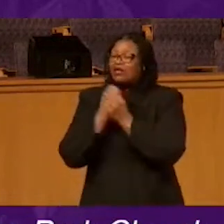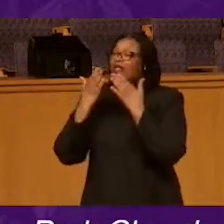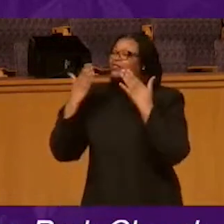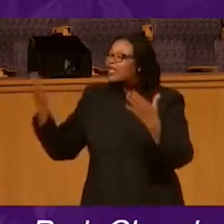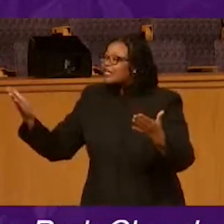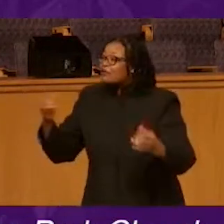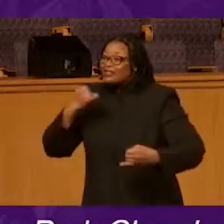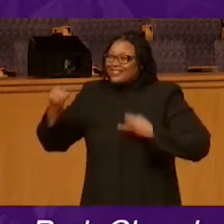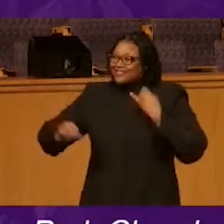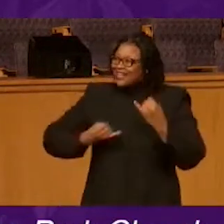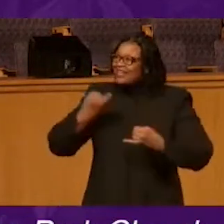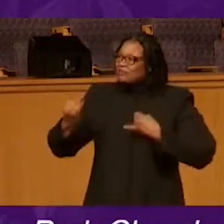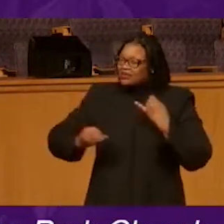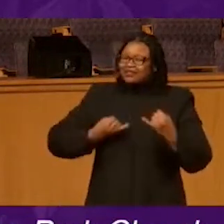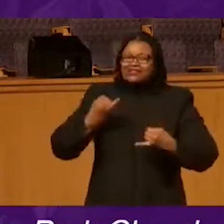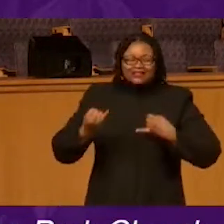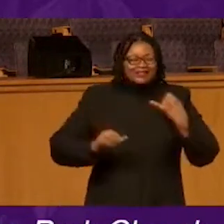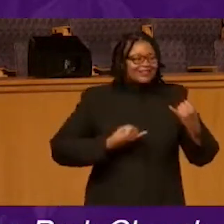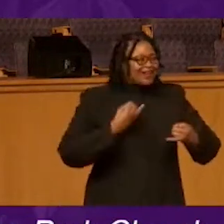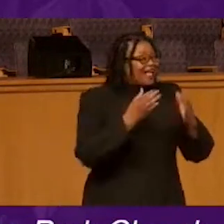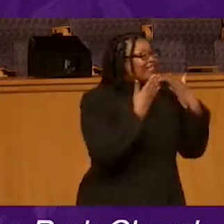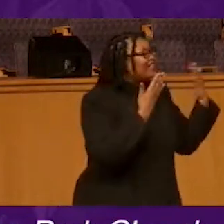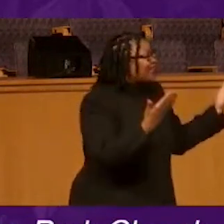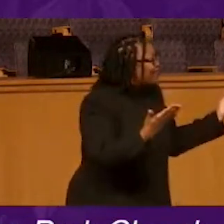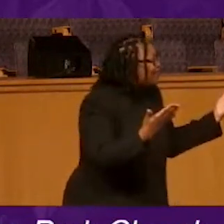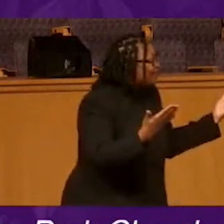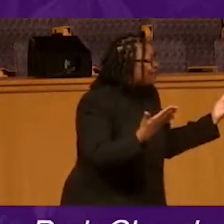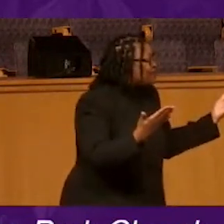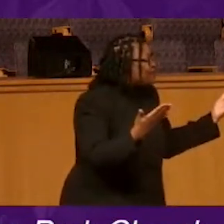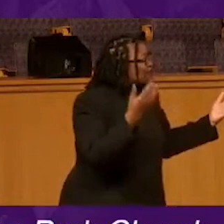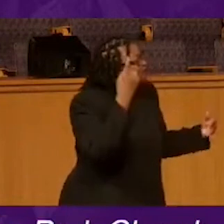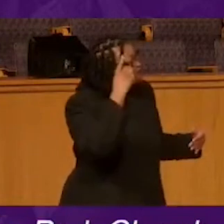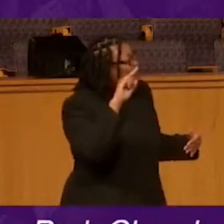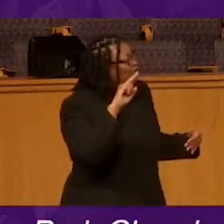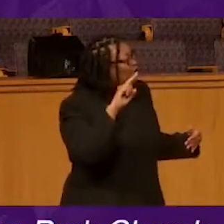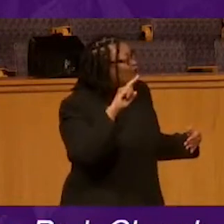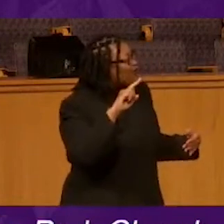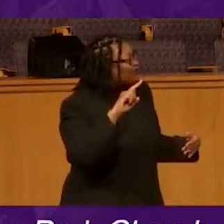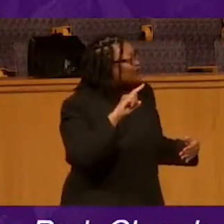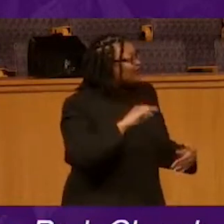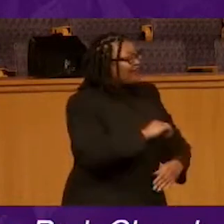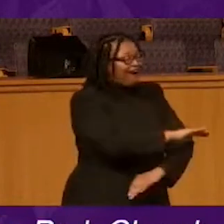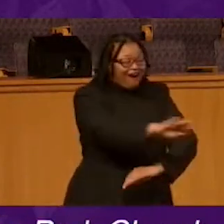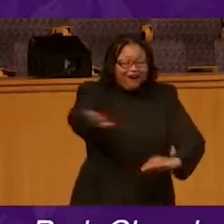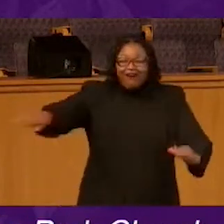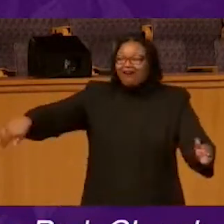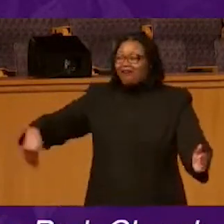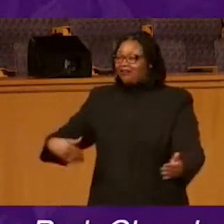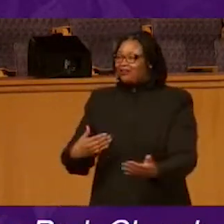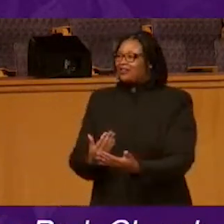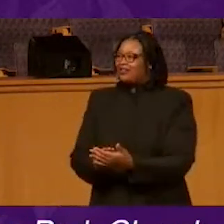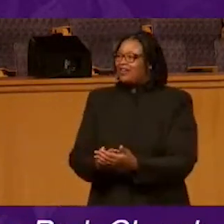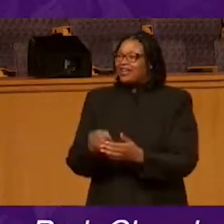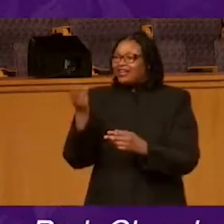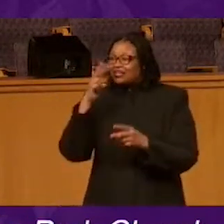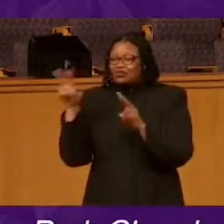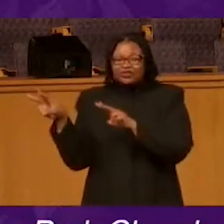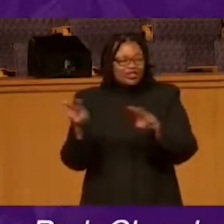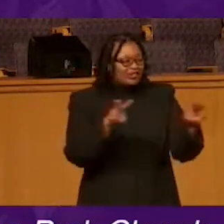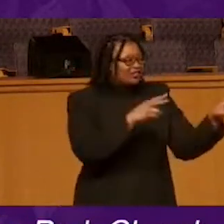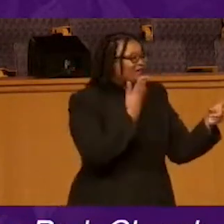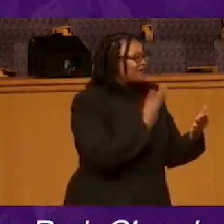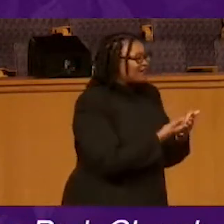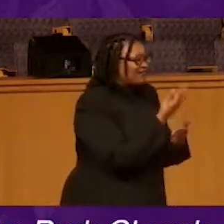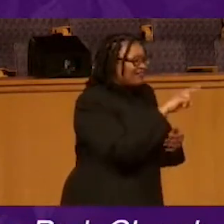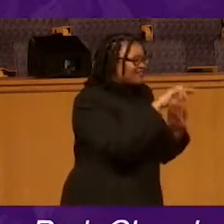the excitement. Thank you for it all. You look good. You're